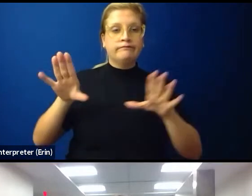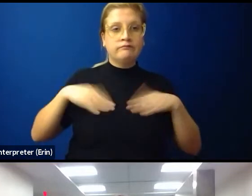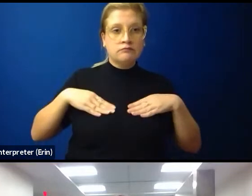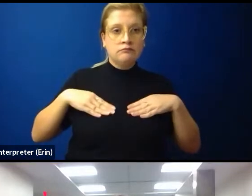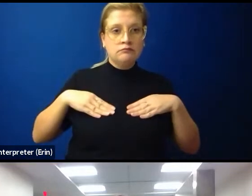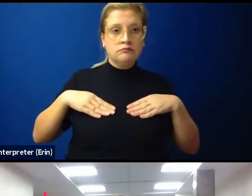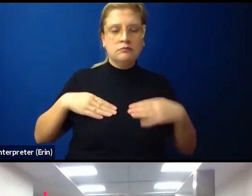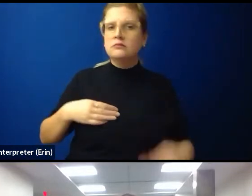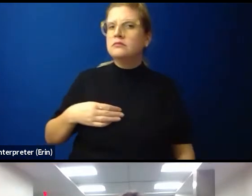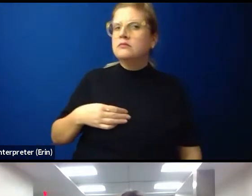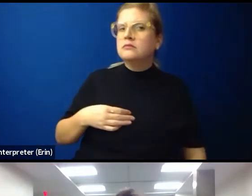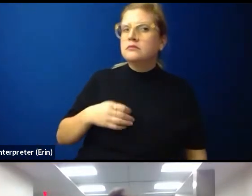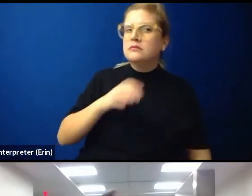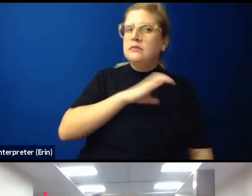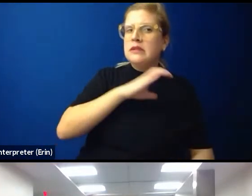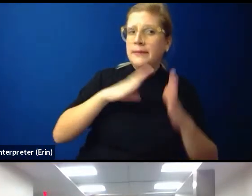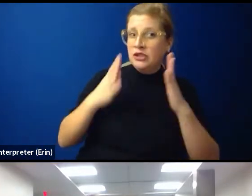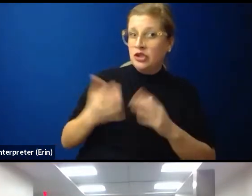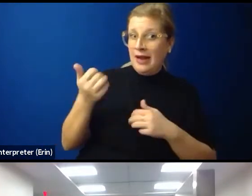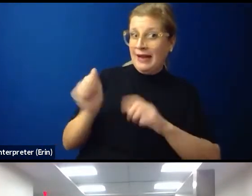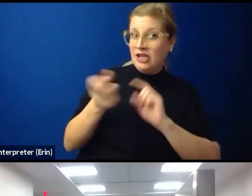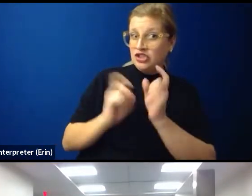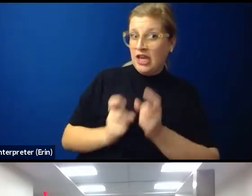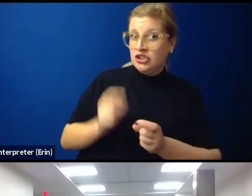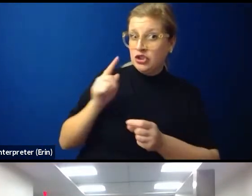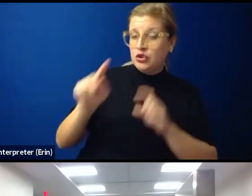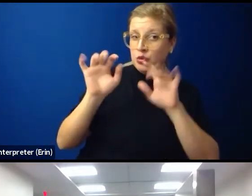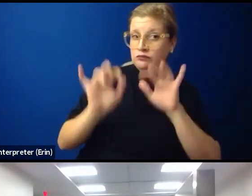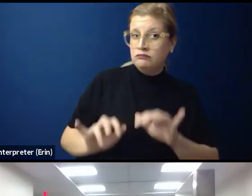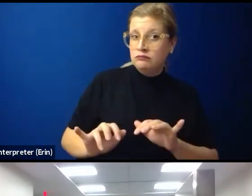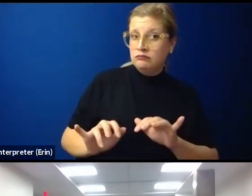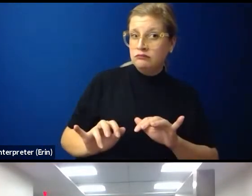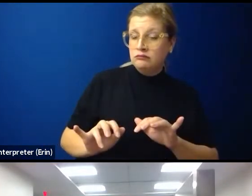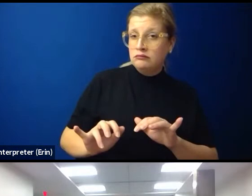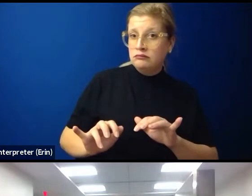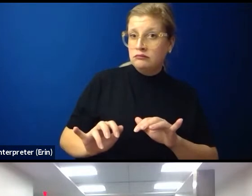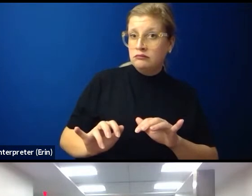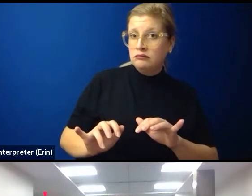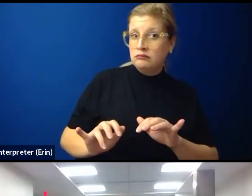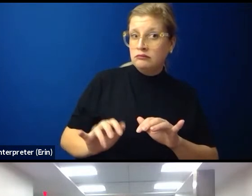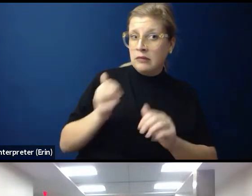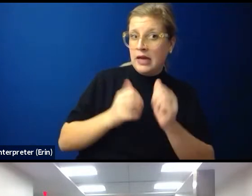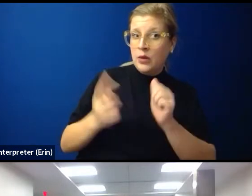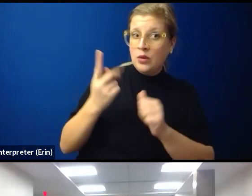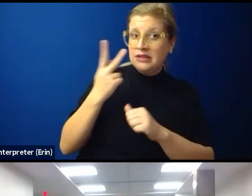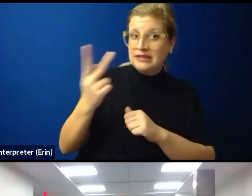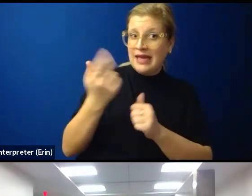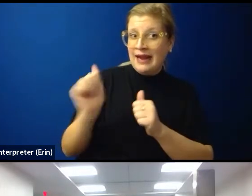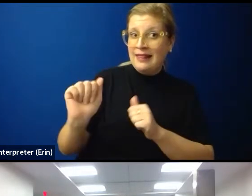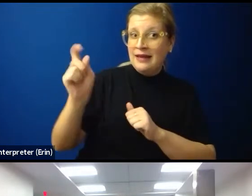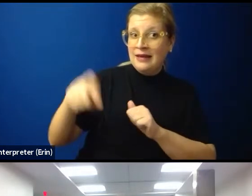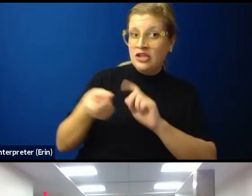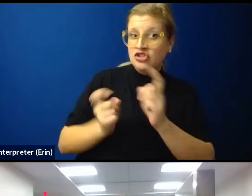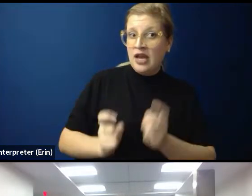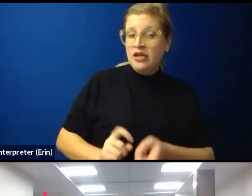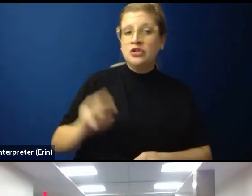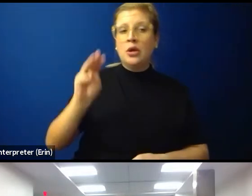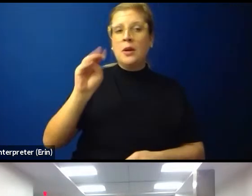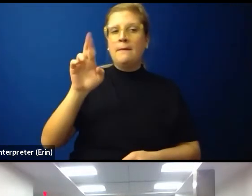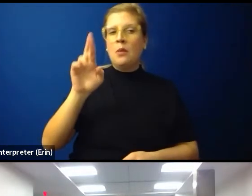Well, commissioners, did any changes to the minutes? And did anyone see anything that needed to be changed? Nothing from